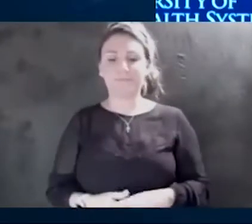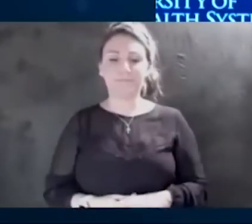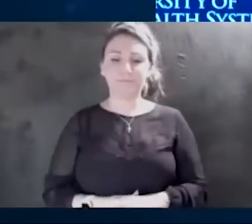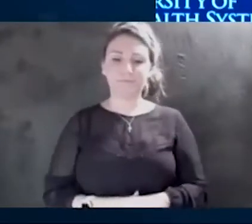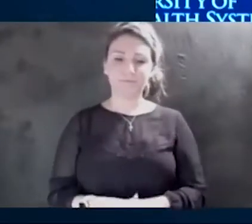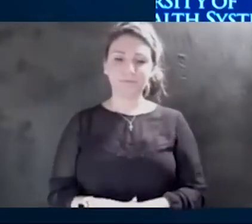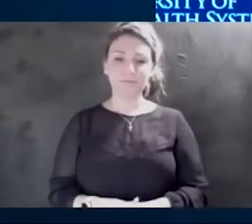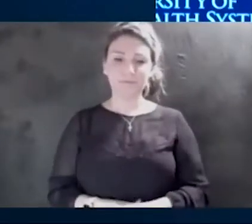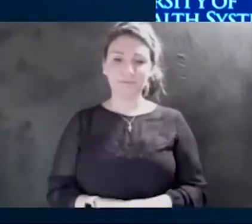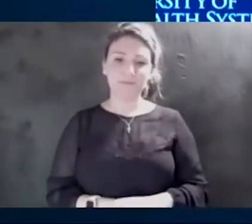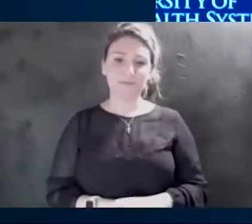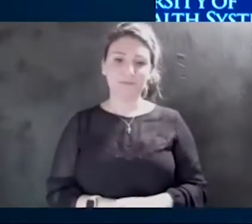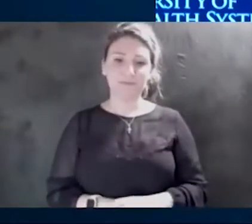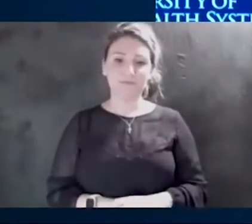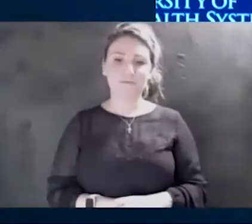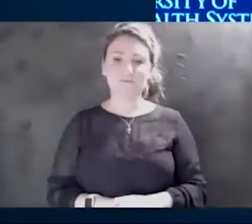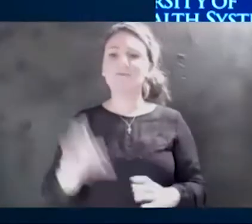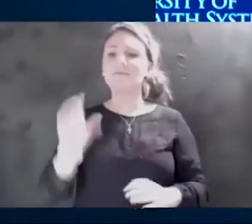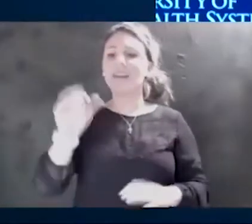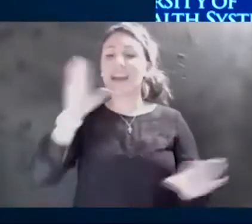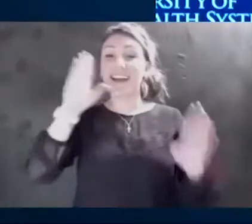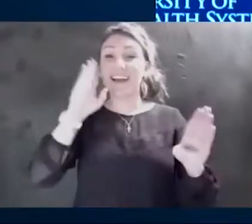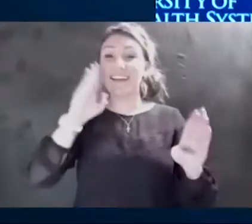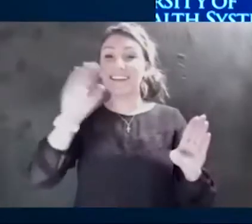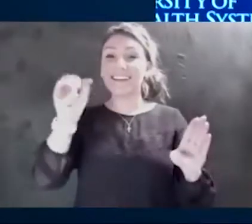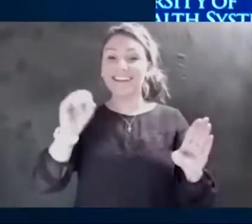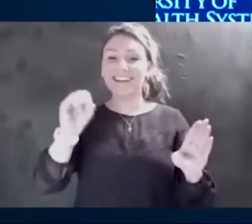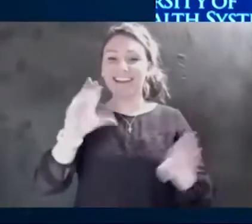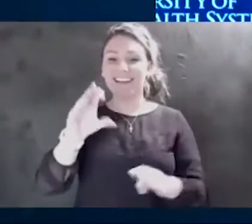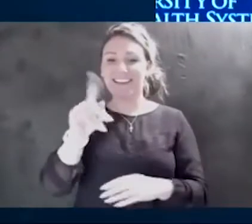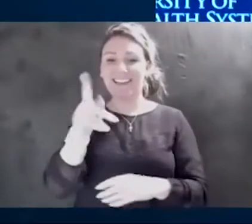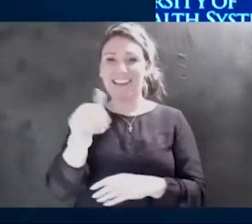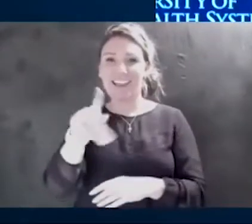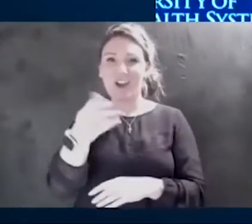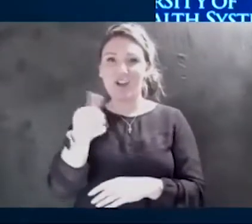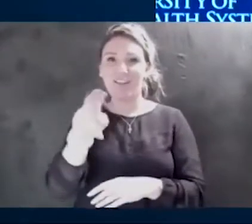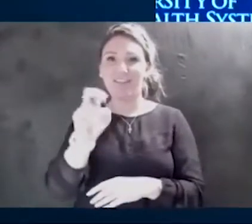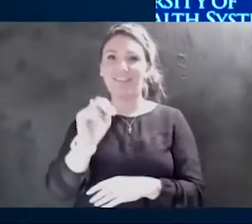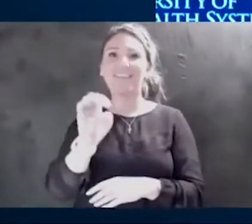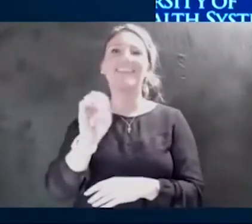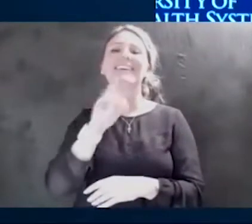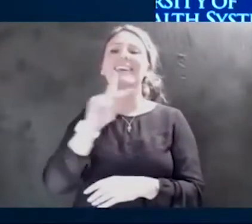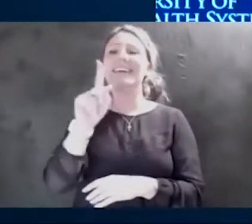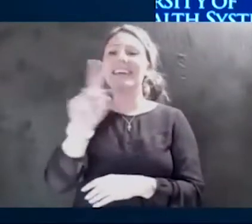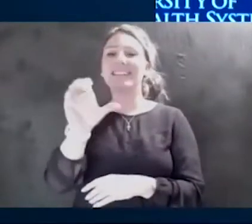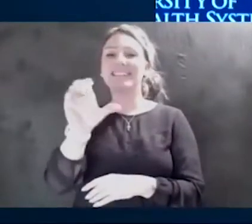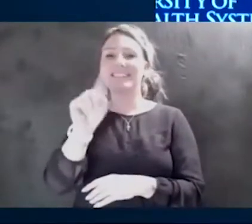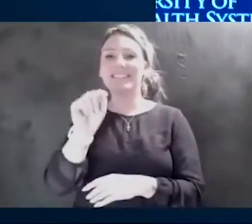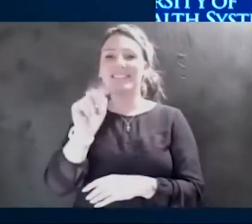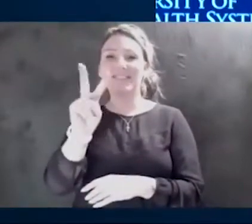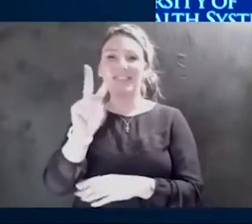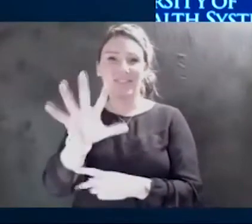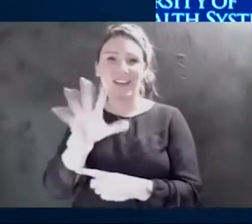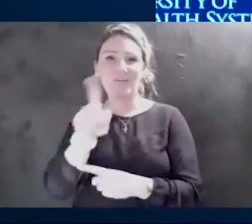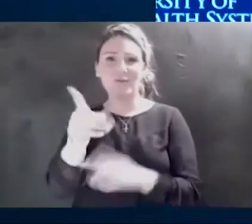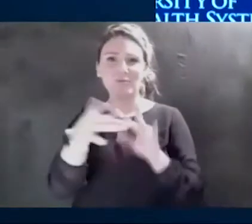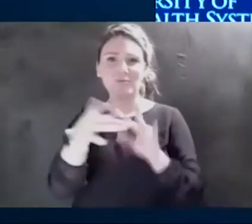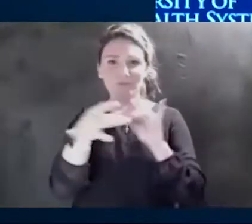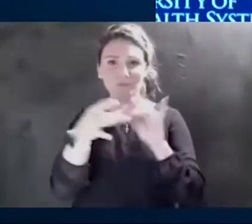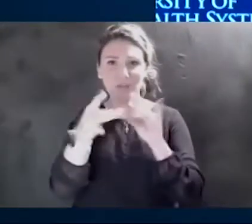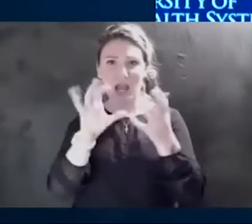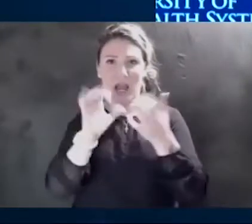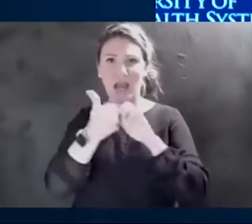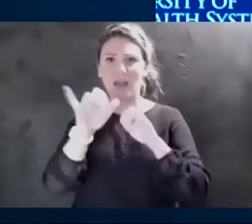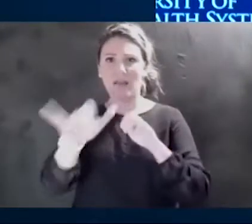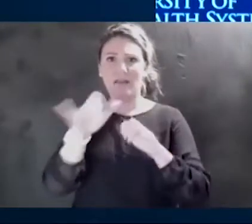Was there another question? Hi. Go ahead. Yeah, it's Carolina with KCTV5. Yep. So you've been mentioning how this is the pandemic